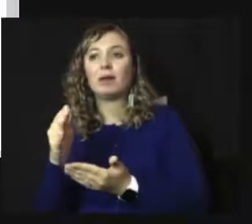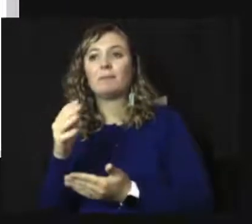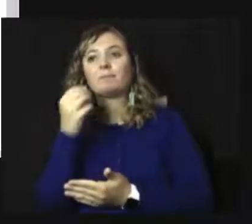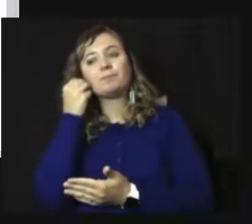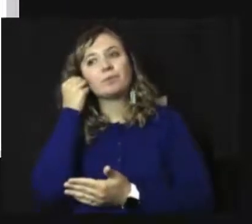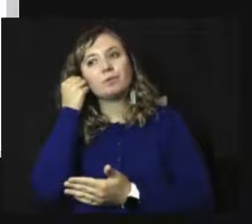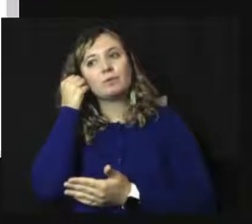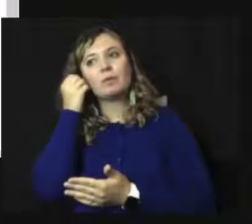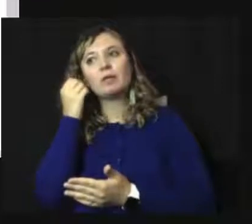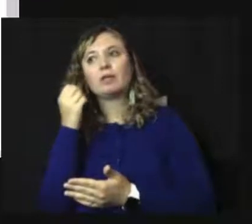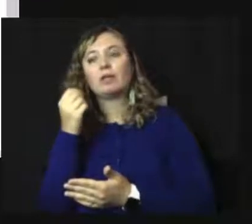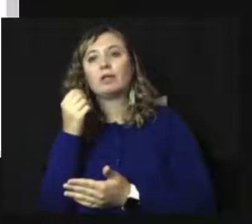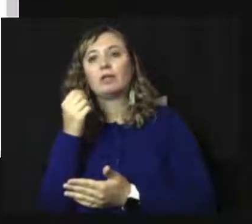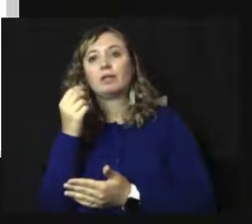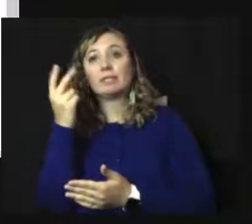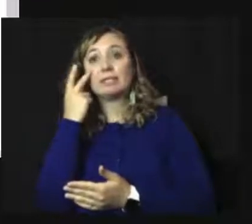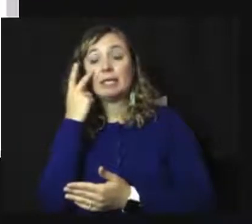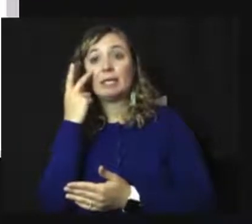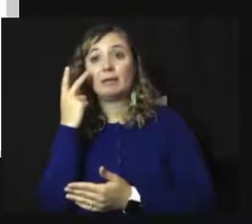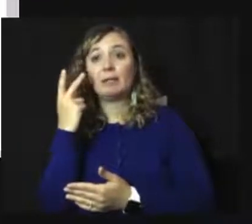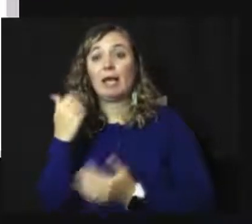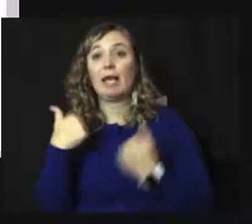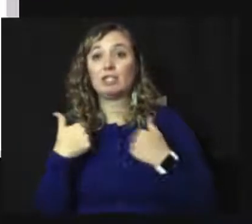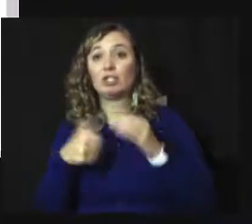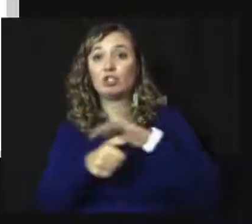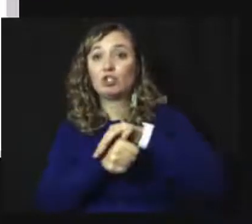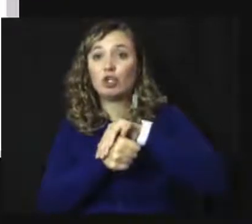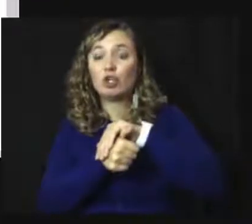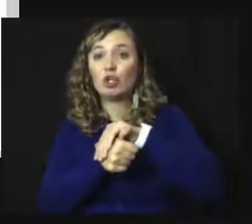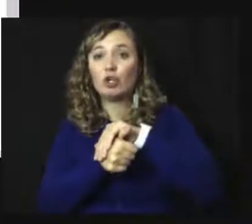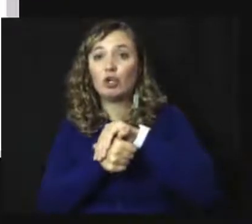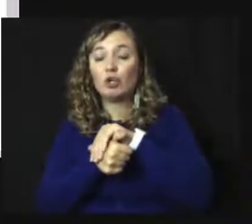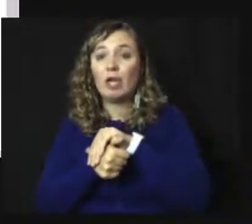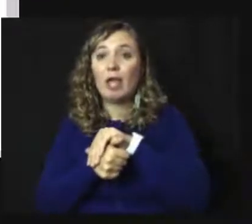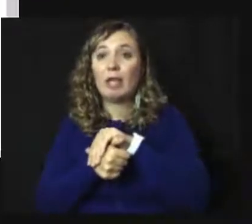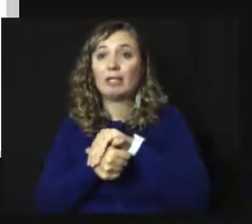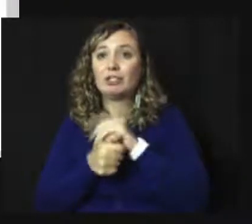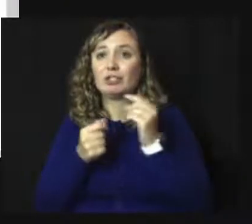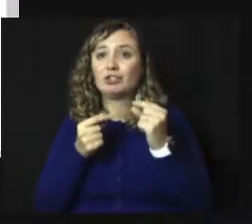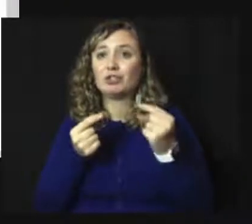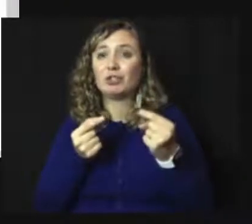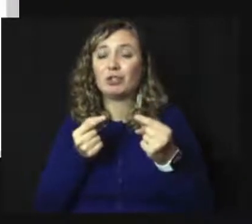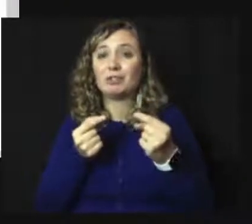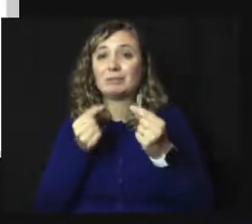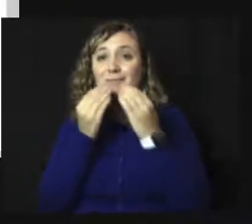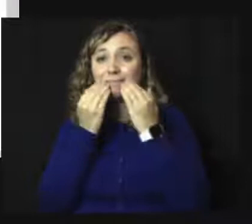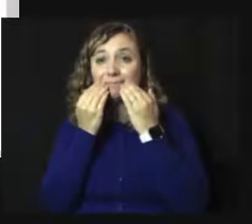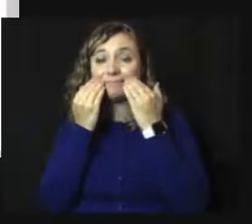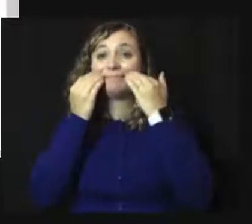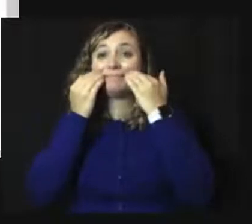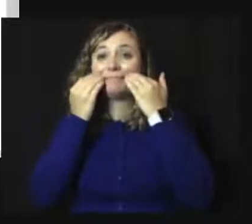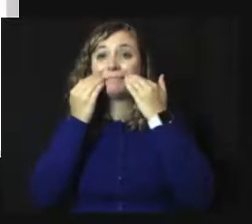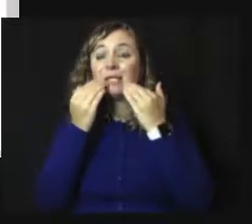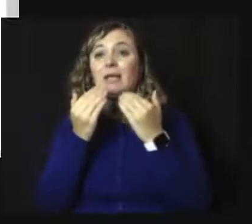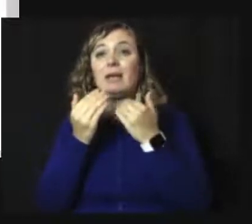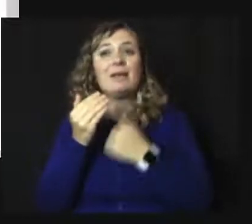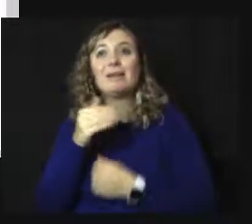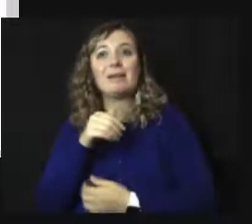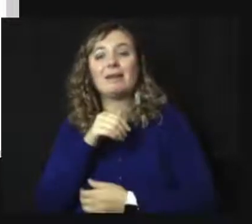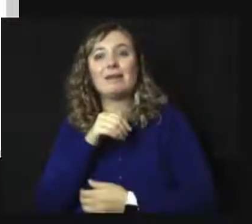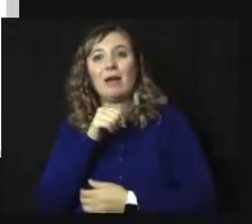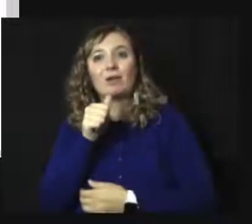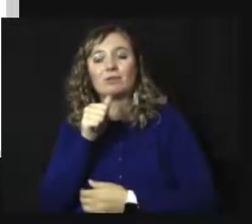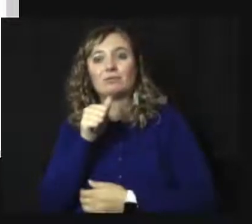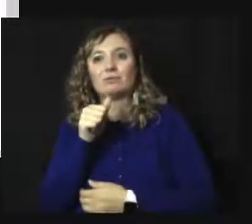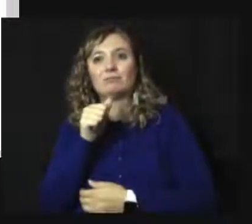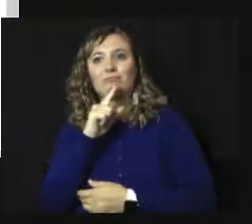his turtle and then like kind of struggles to smile, which is, I never realized a thing that I totally do.